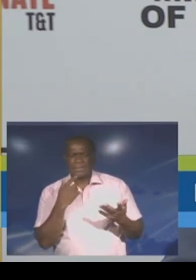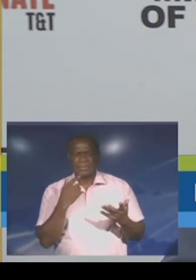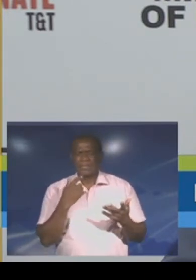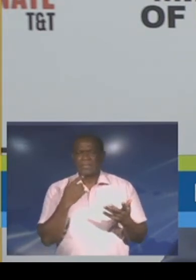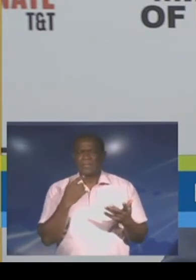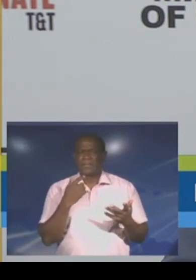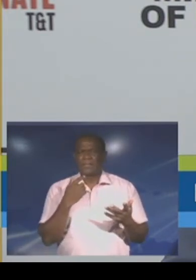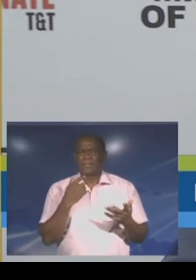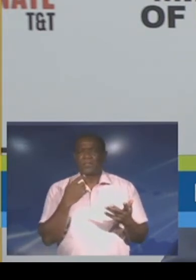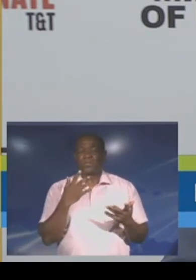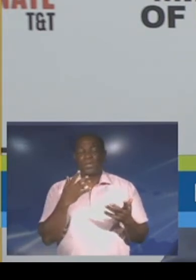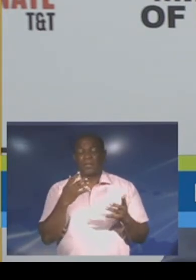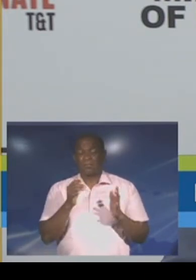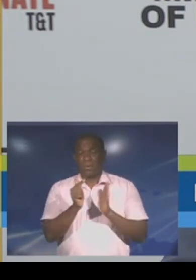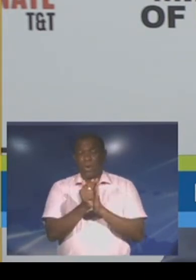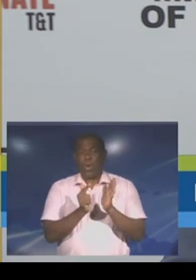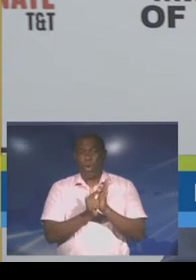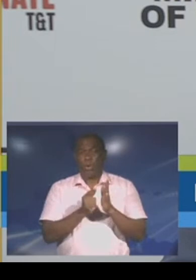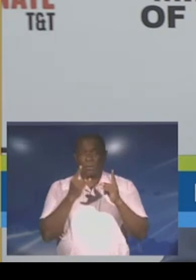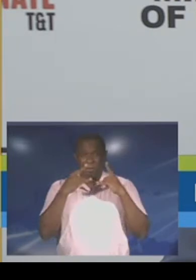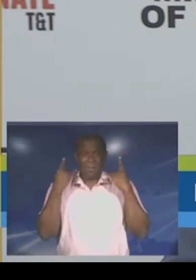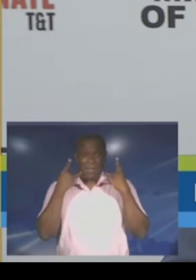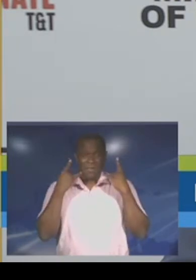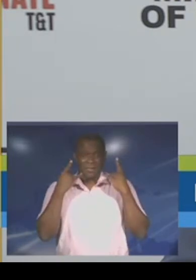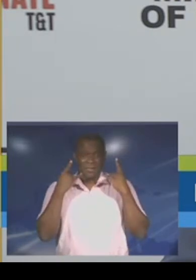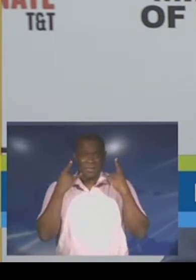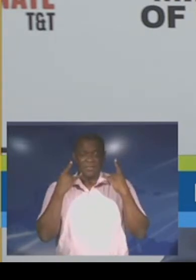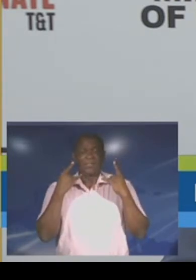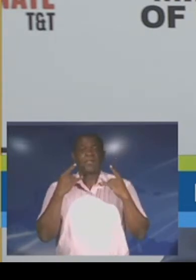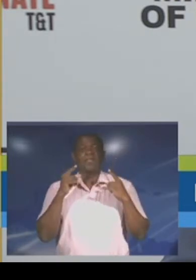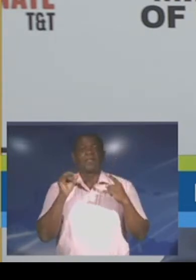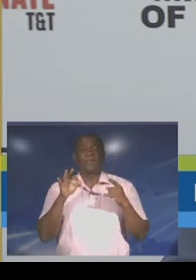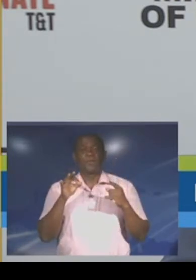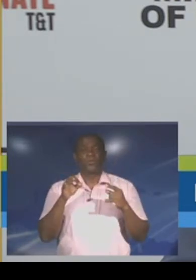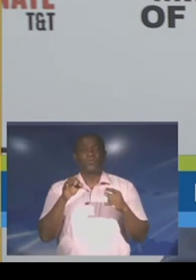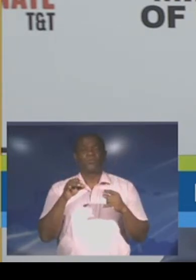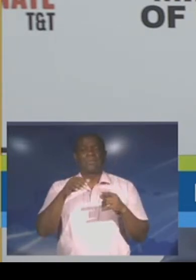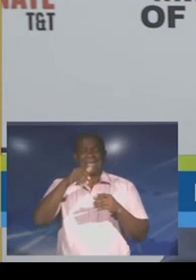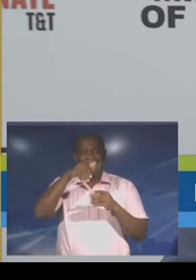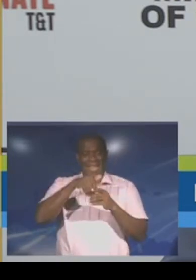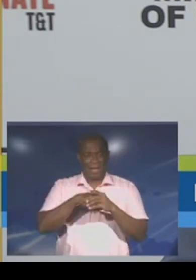It served a very useful purpose, and as we relaxed